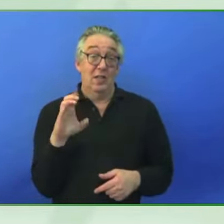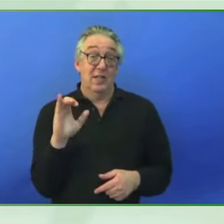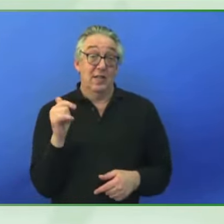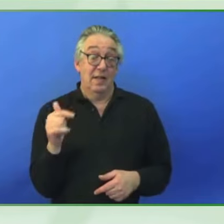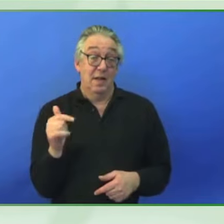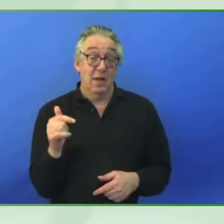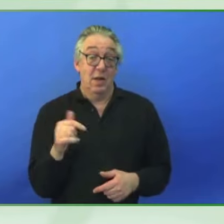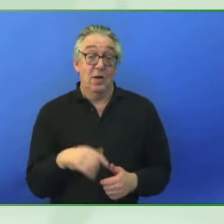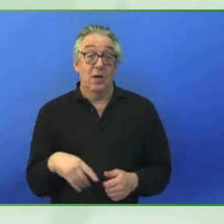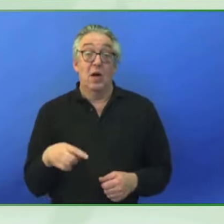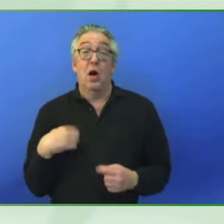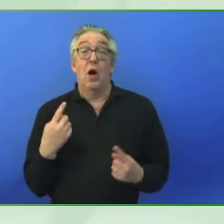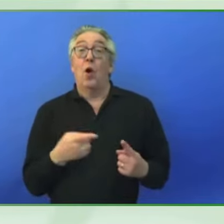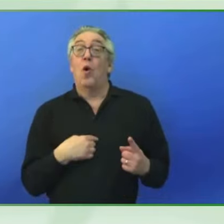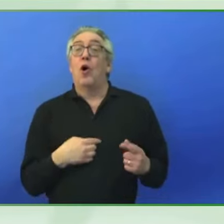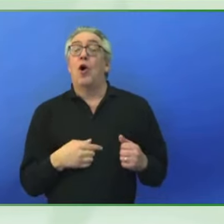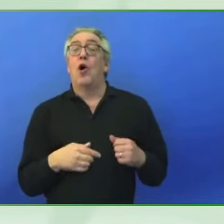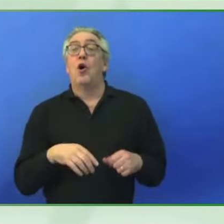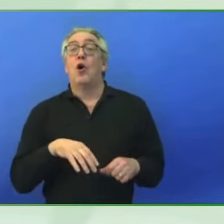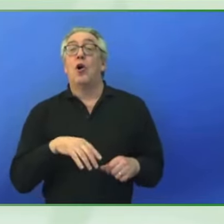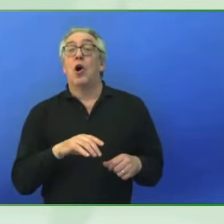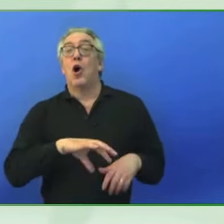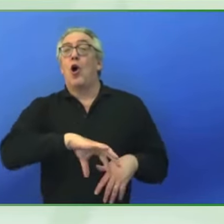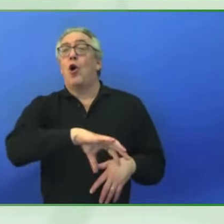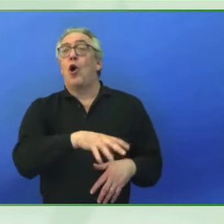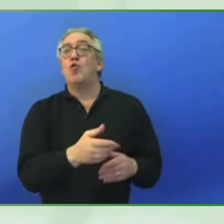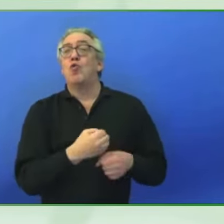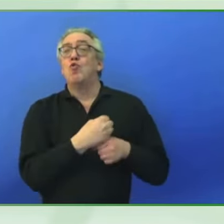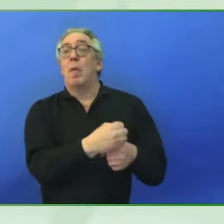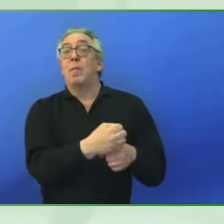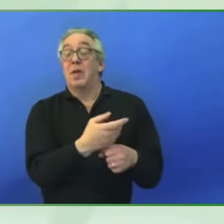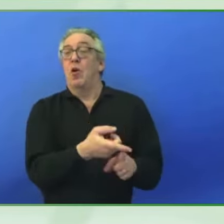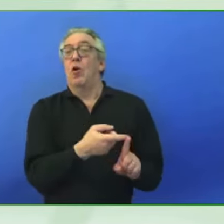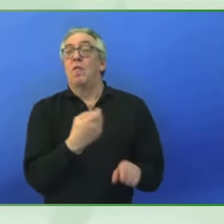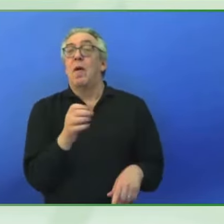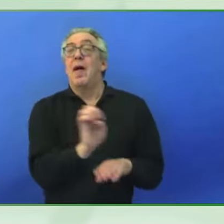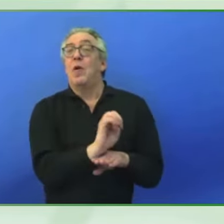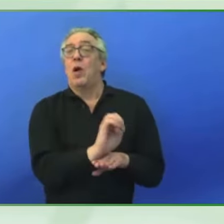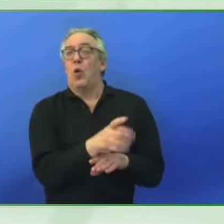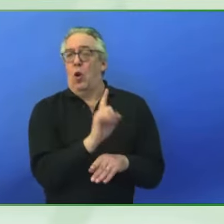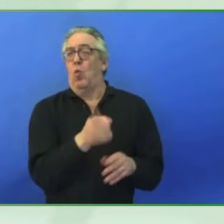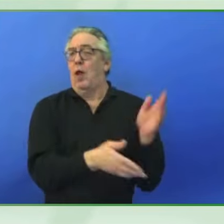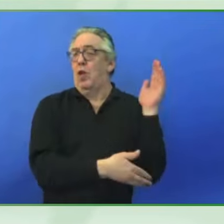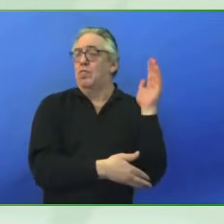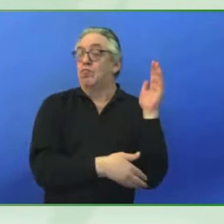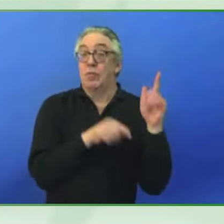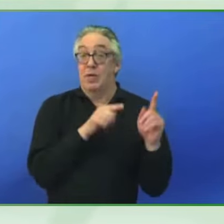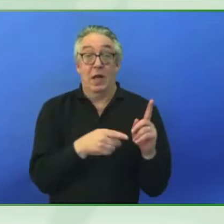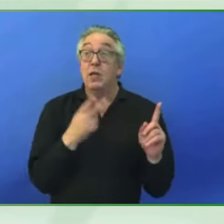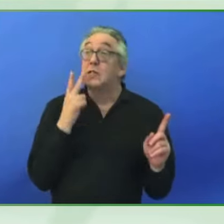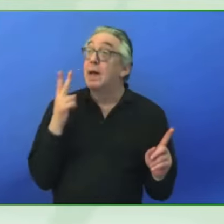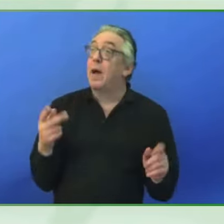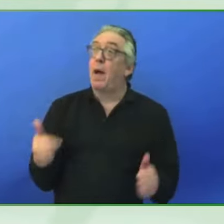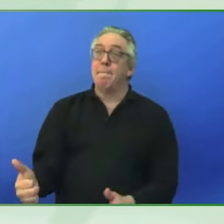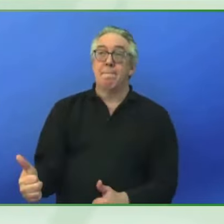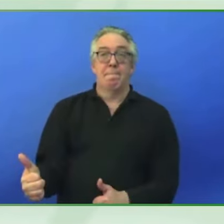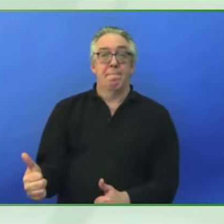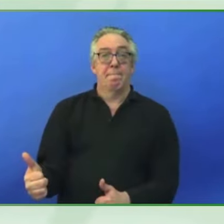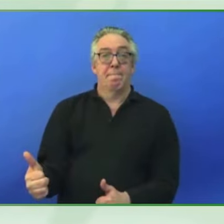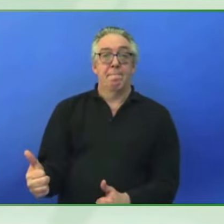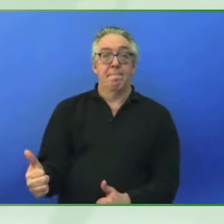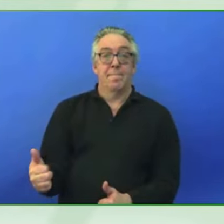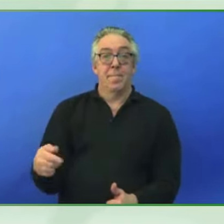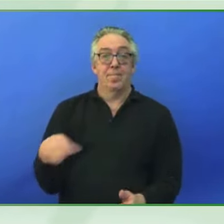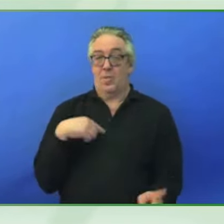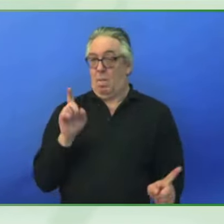who will be speaking in a minute, is one of those for Ecuador. But they partnered, they saw the opportunity to partner us with Dr. Anat Caspi in the University